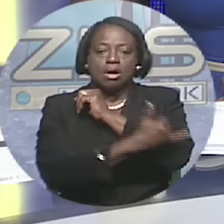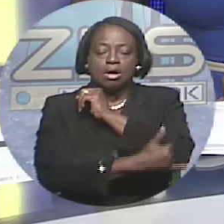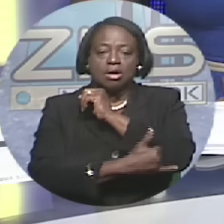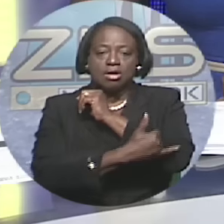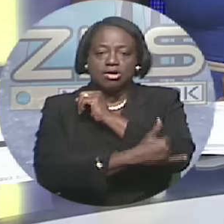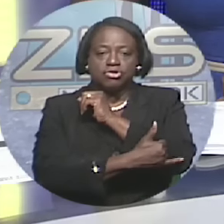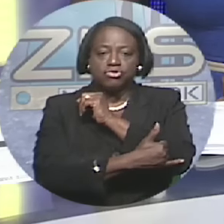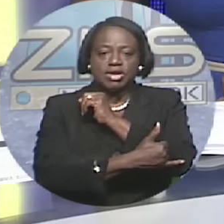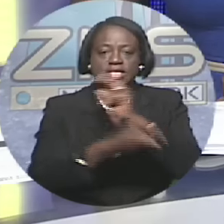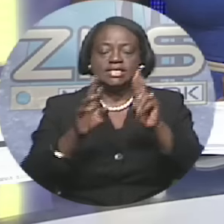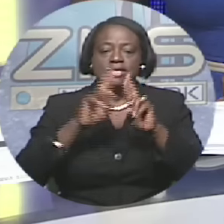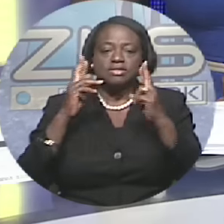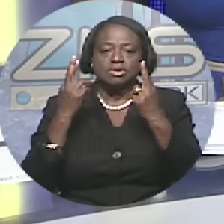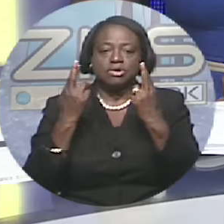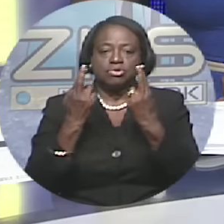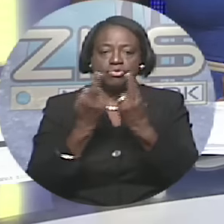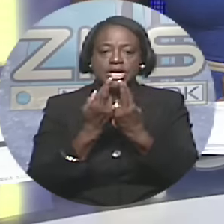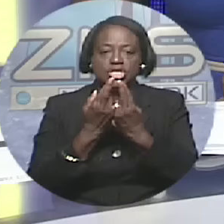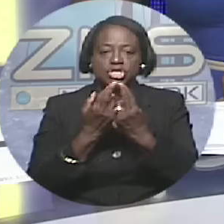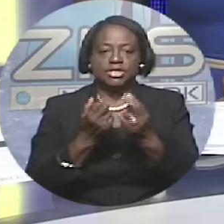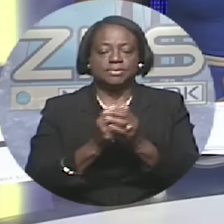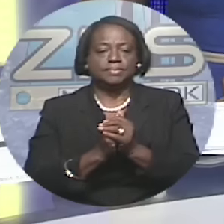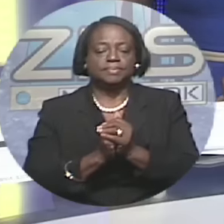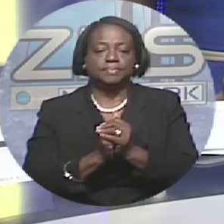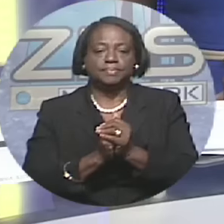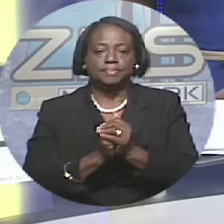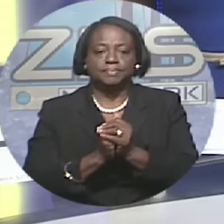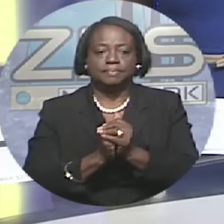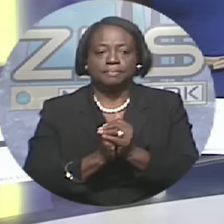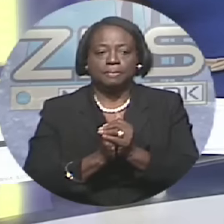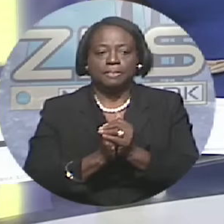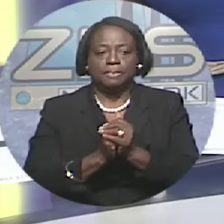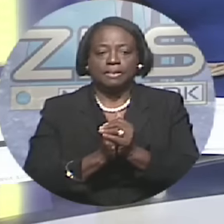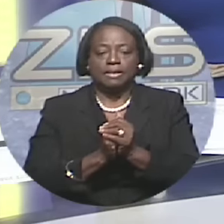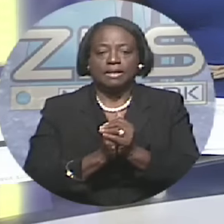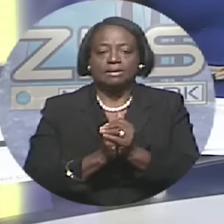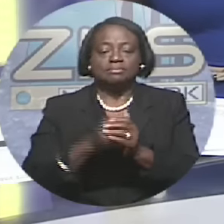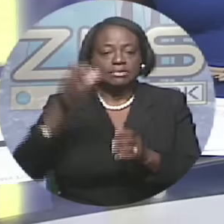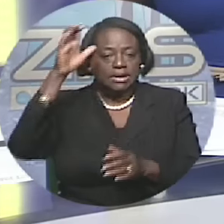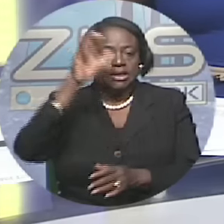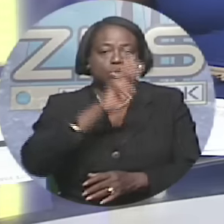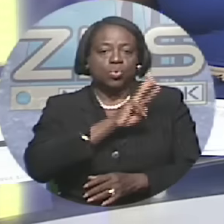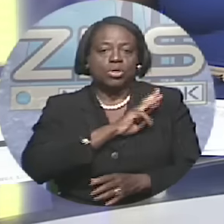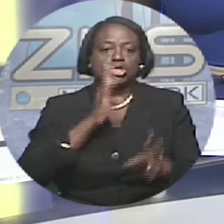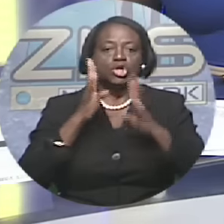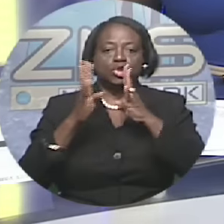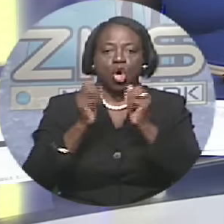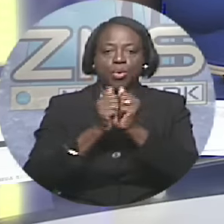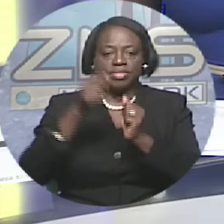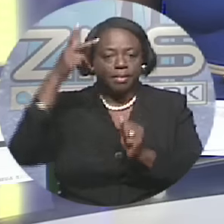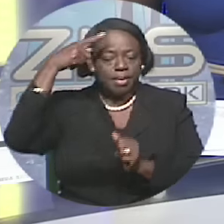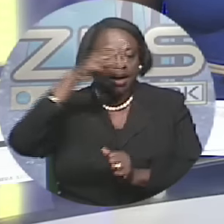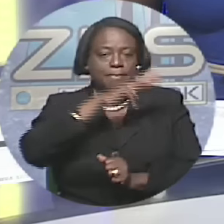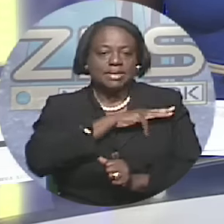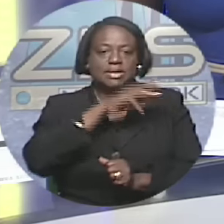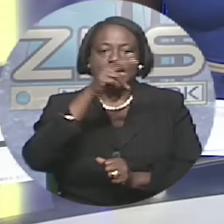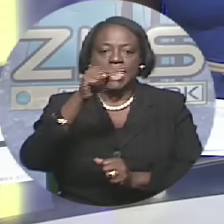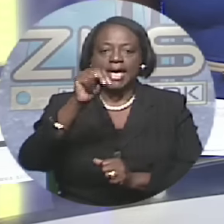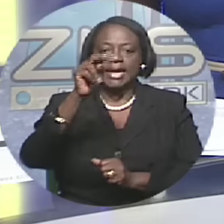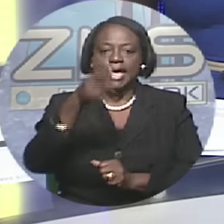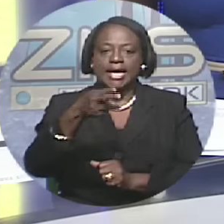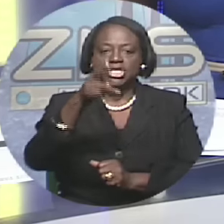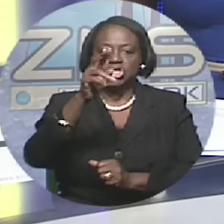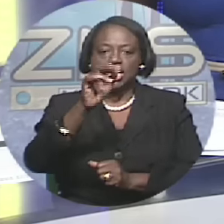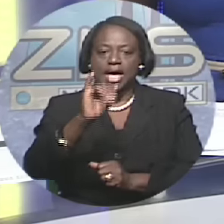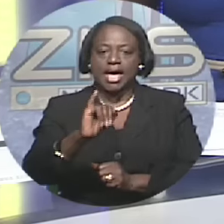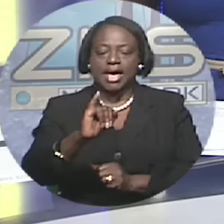but more importantly, save lives and change lifestyles. Tonight, Clint Watson speaks with the Prime Minister on the NHI rollout.